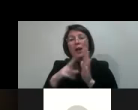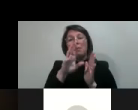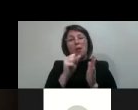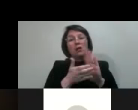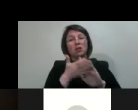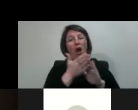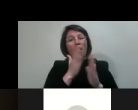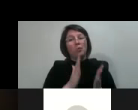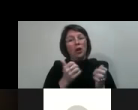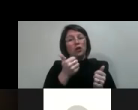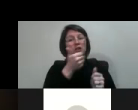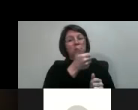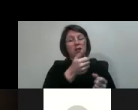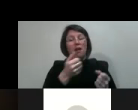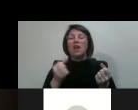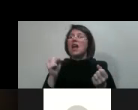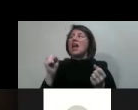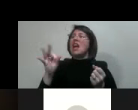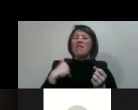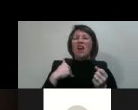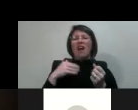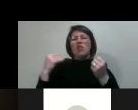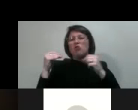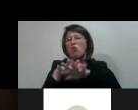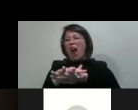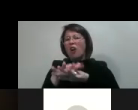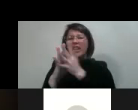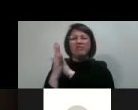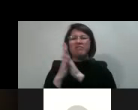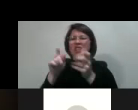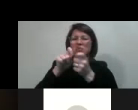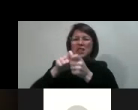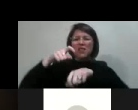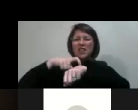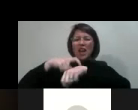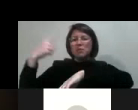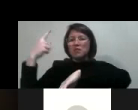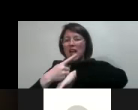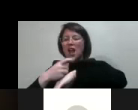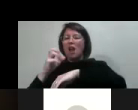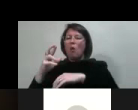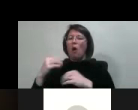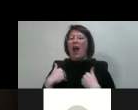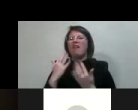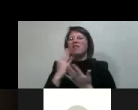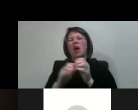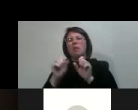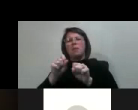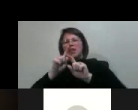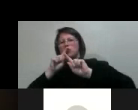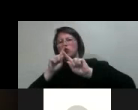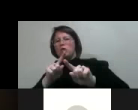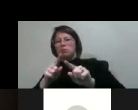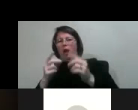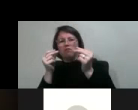can, if we have routes that have crowding or times of day, or we have some ability to respond real time